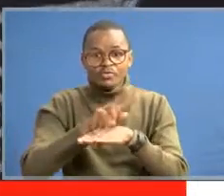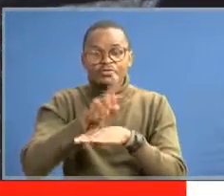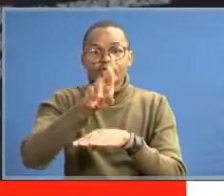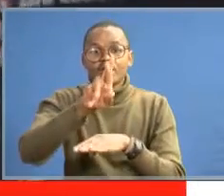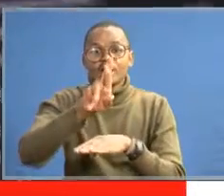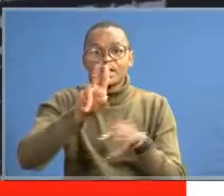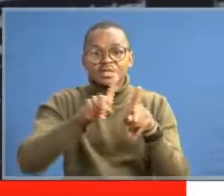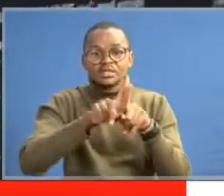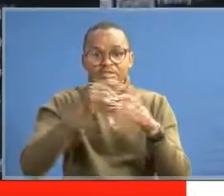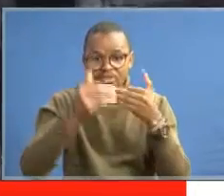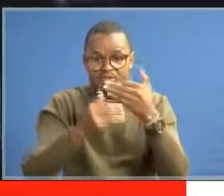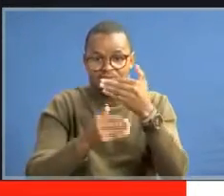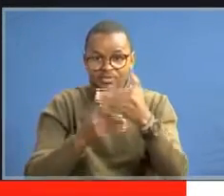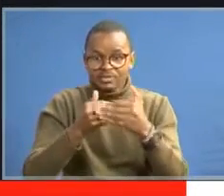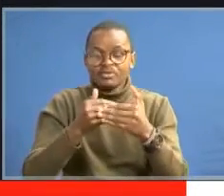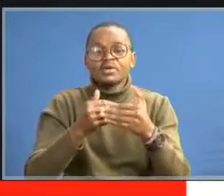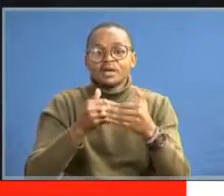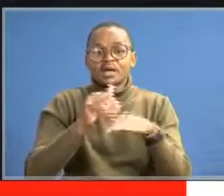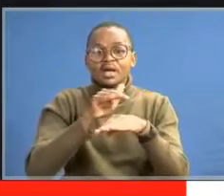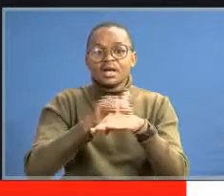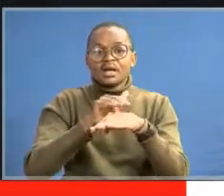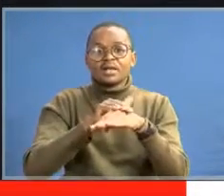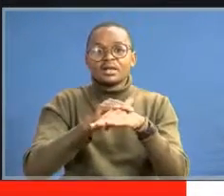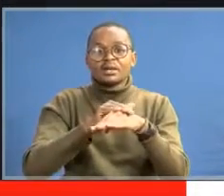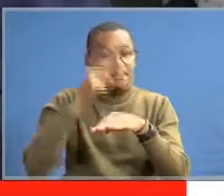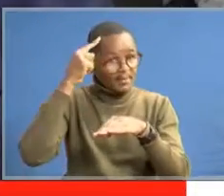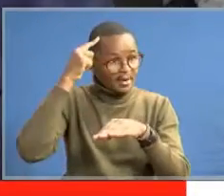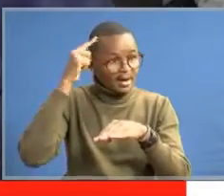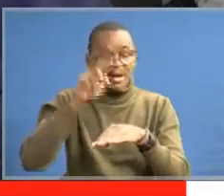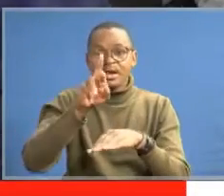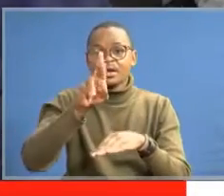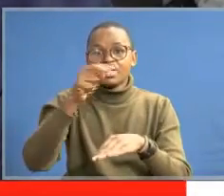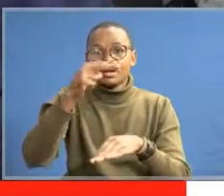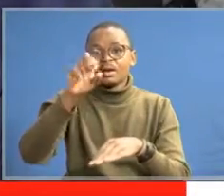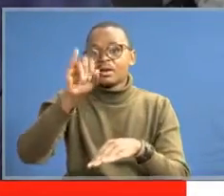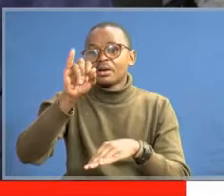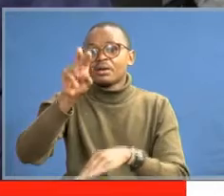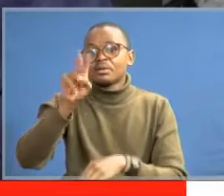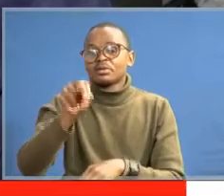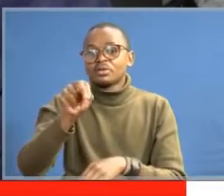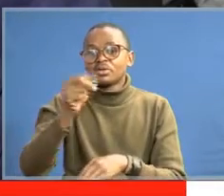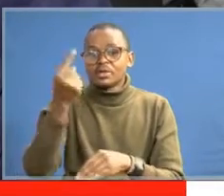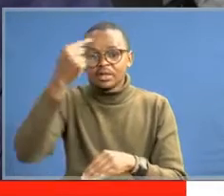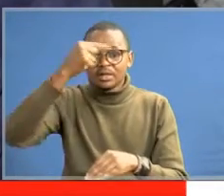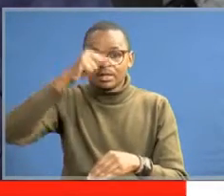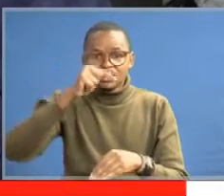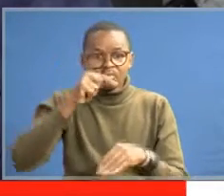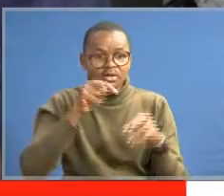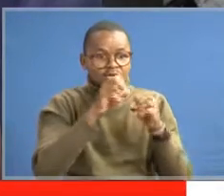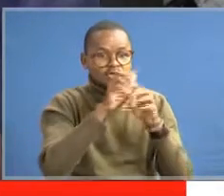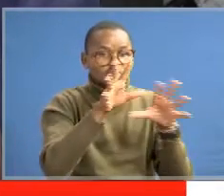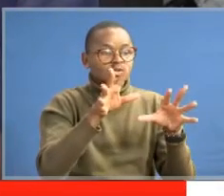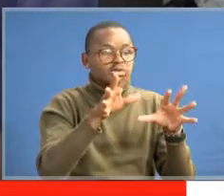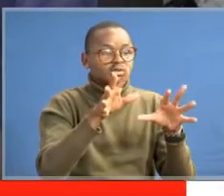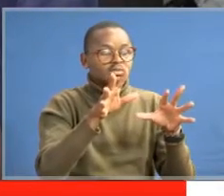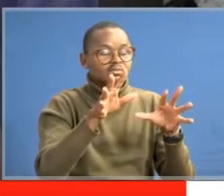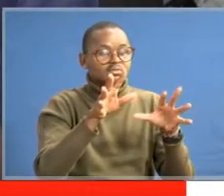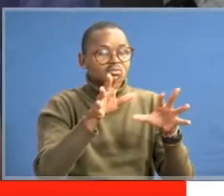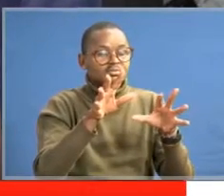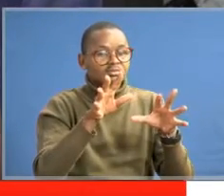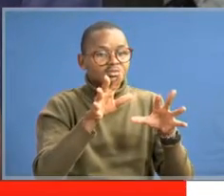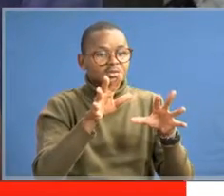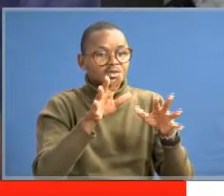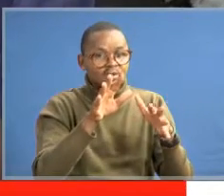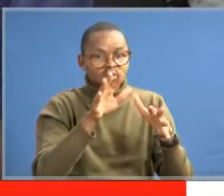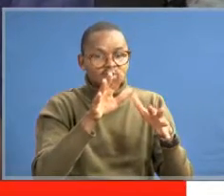VR and the process of production phase at Black Rhino. So when it comes to shooting content in VR,